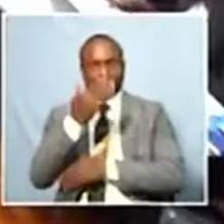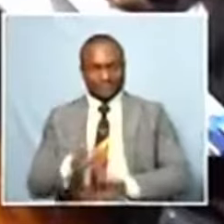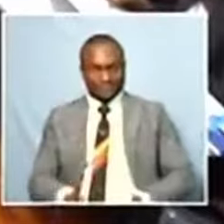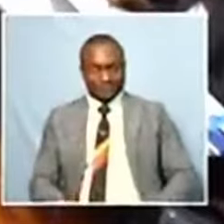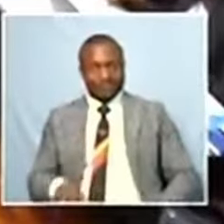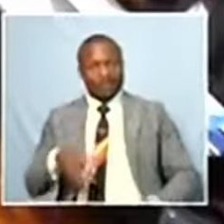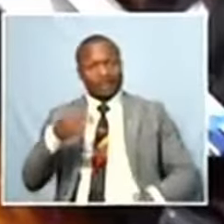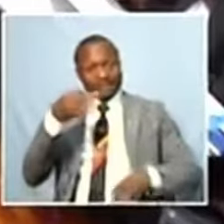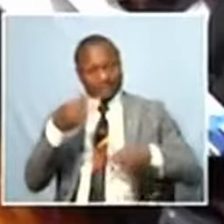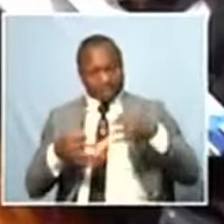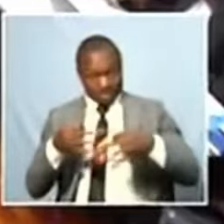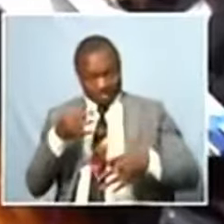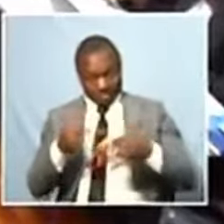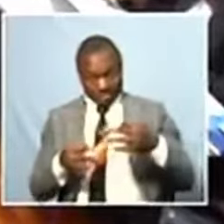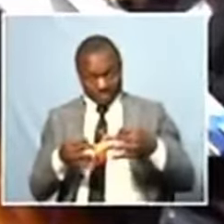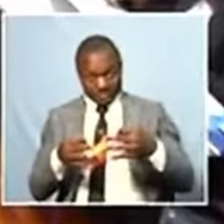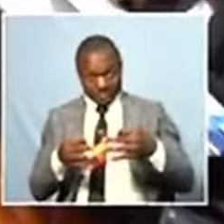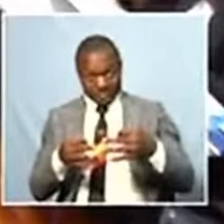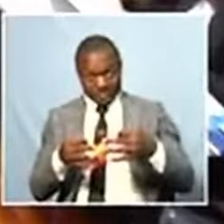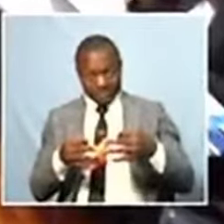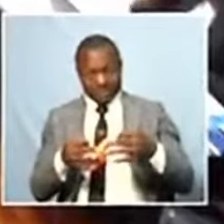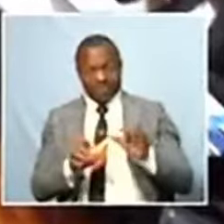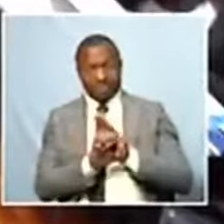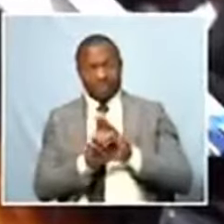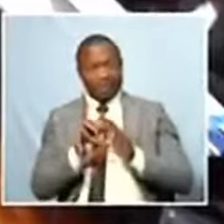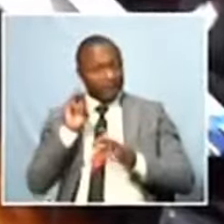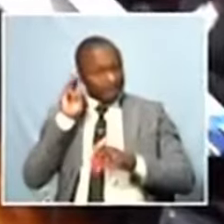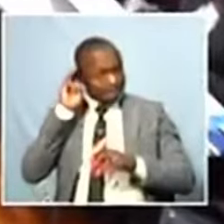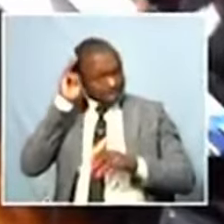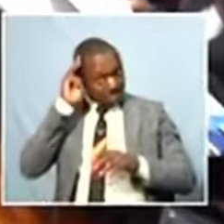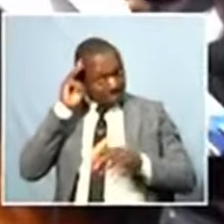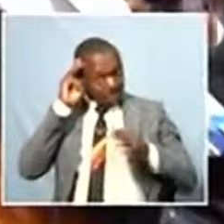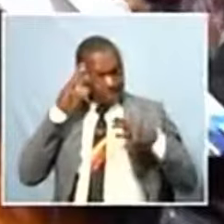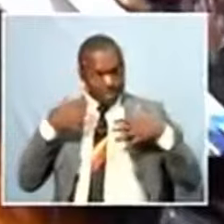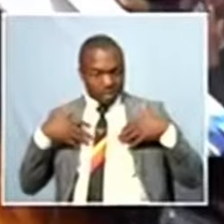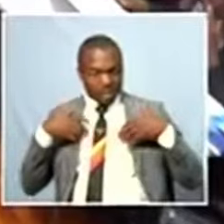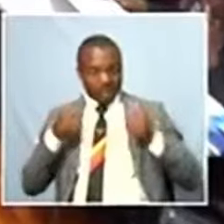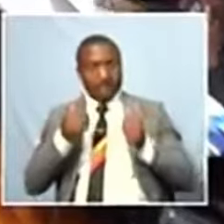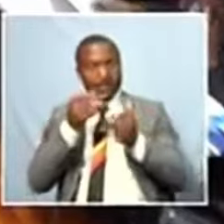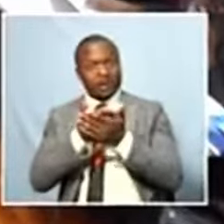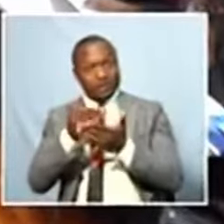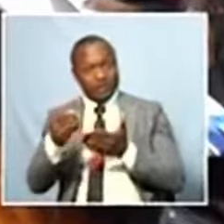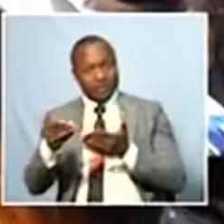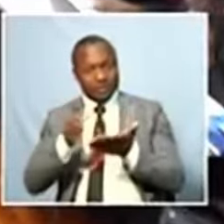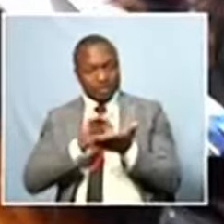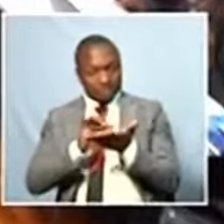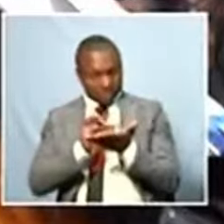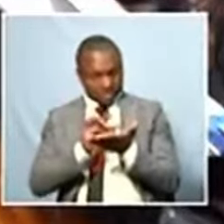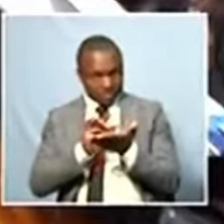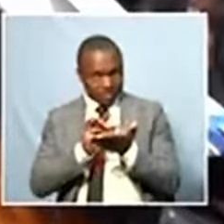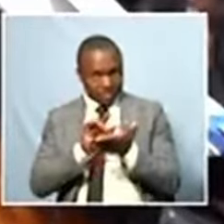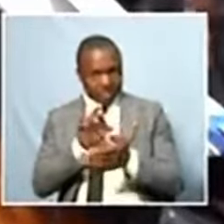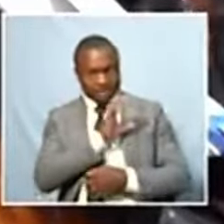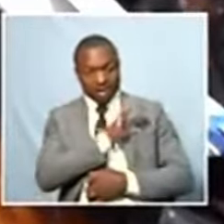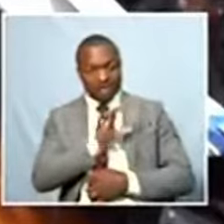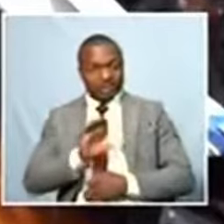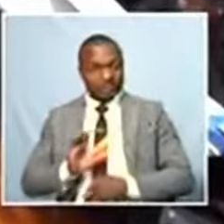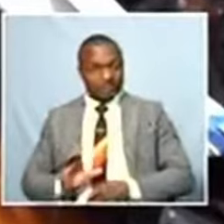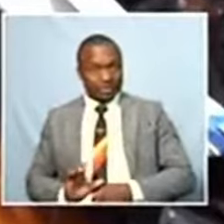If I take Ministry of Health and we buy drugs from a company in Egypt, $100